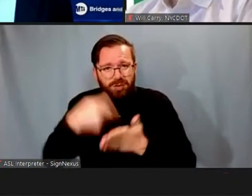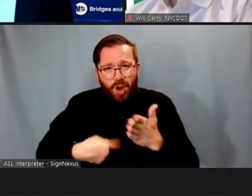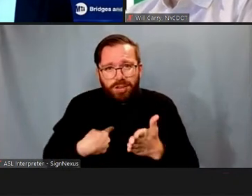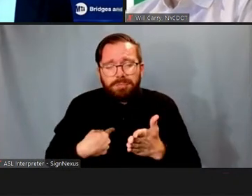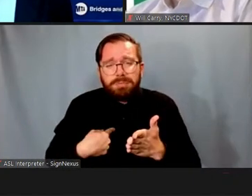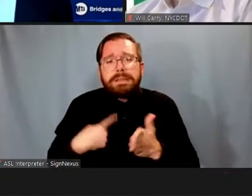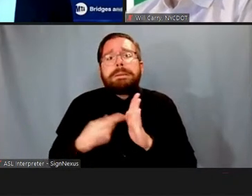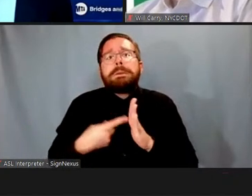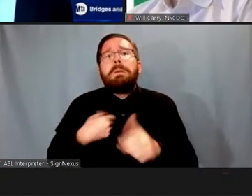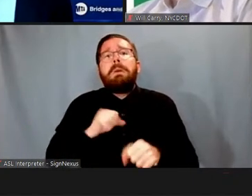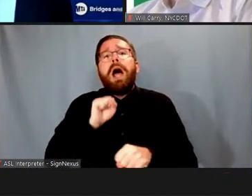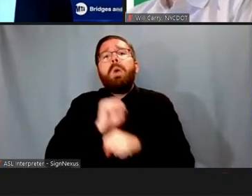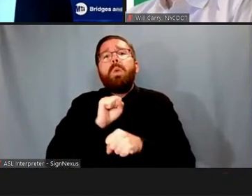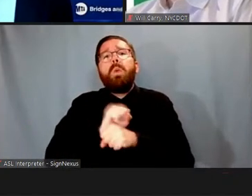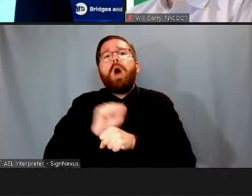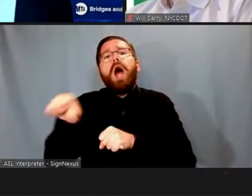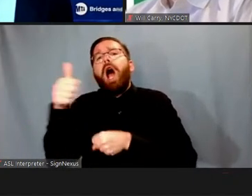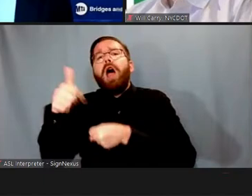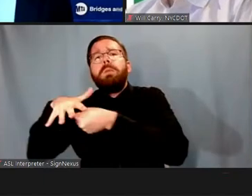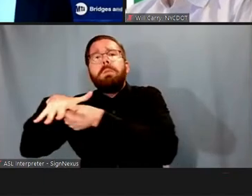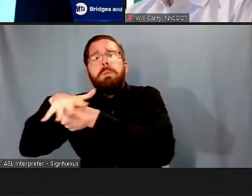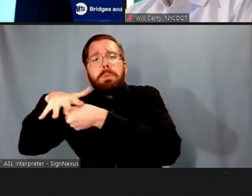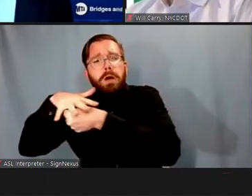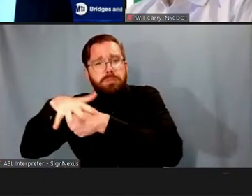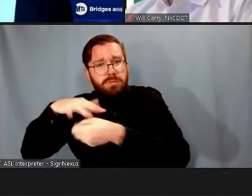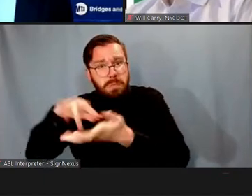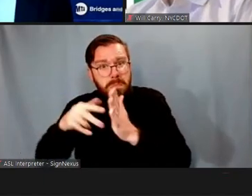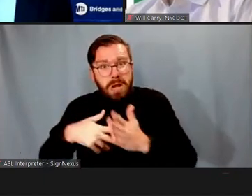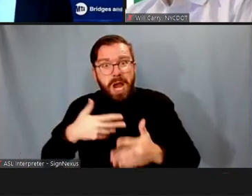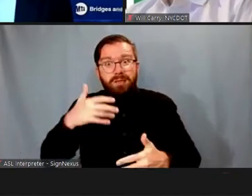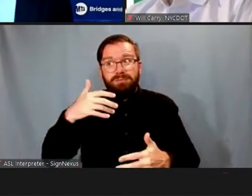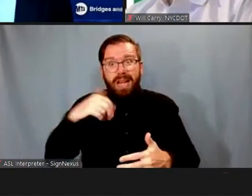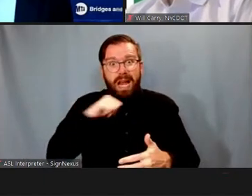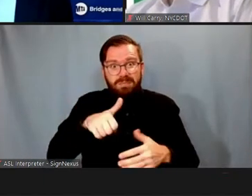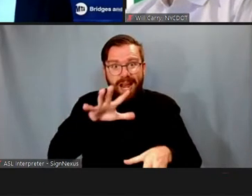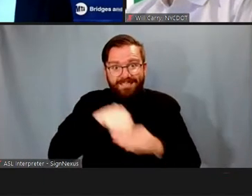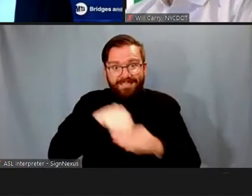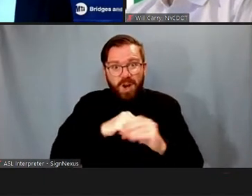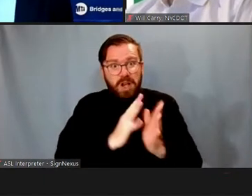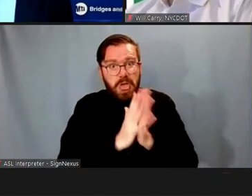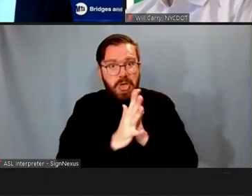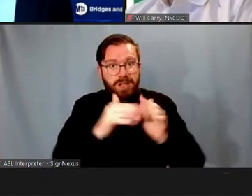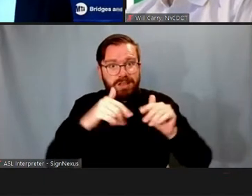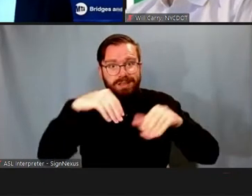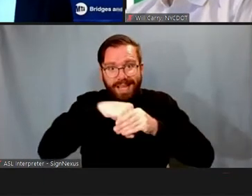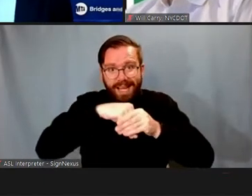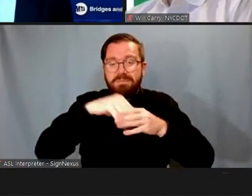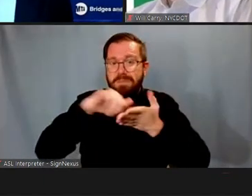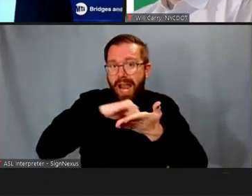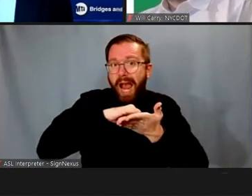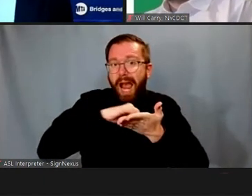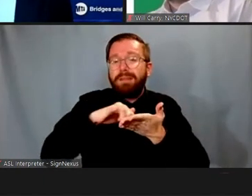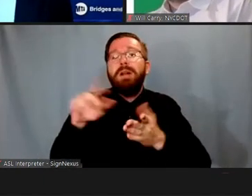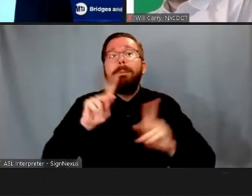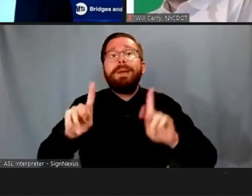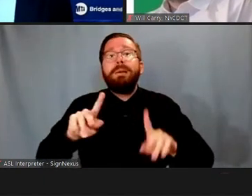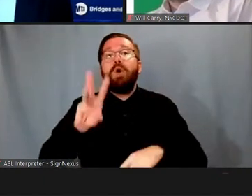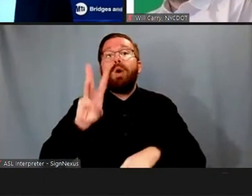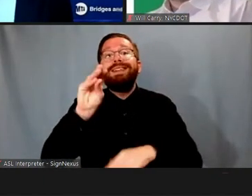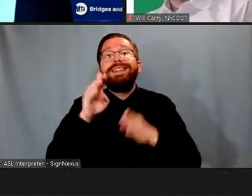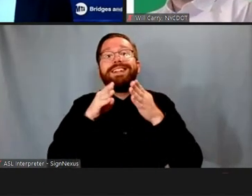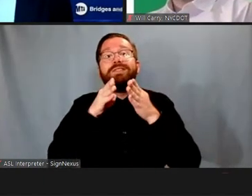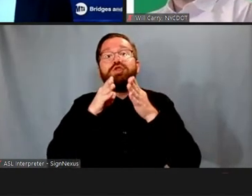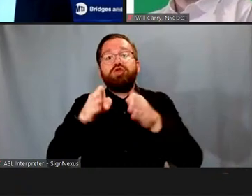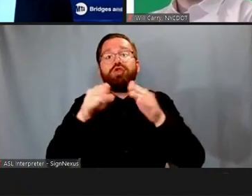manhattan so i mean think about it the people who live below 60th street who have cars are very minimal and the